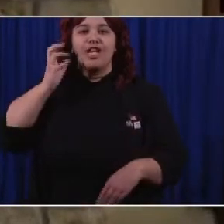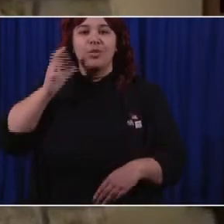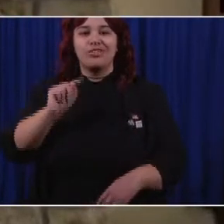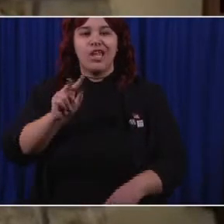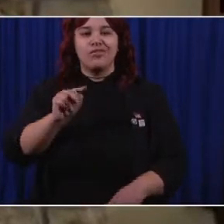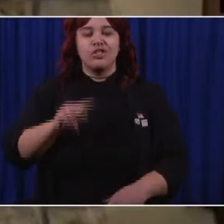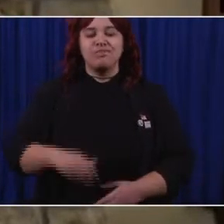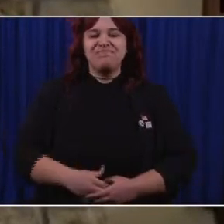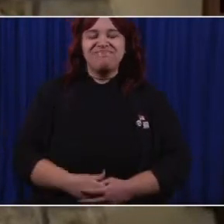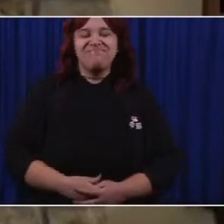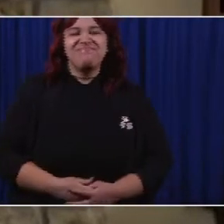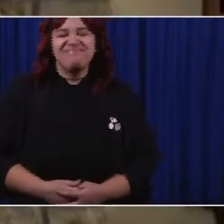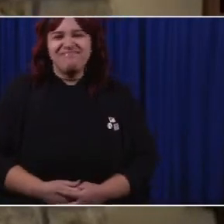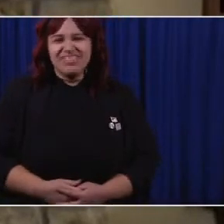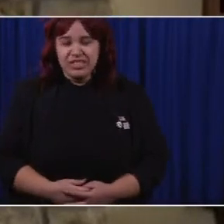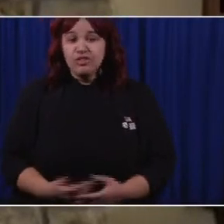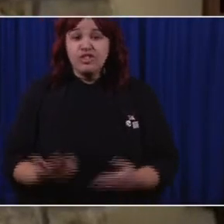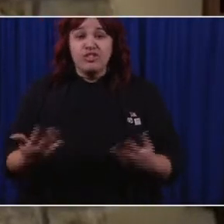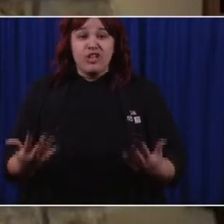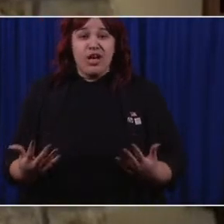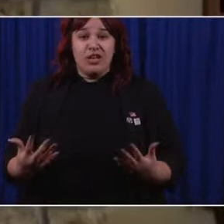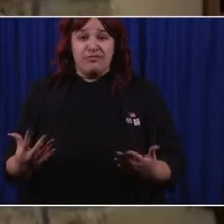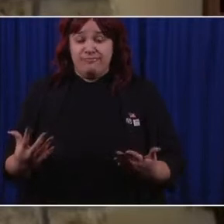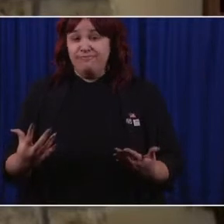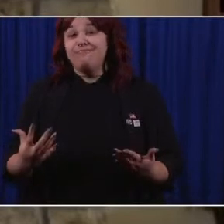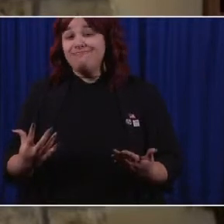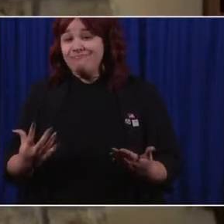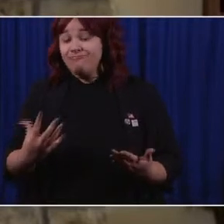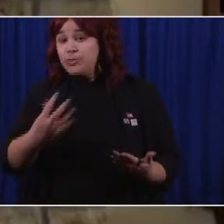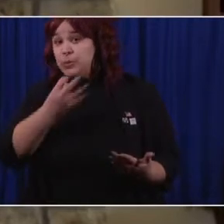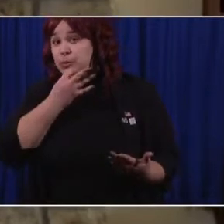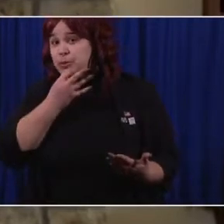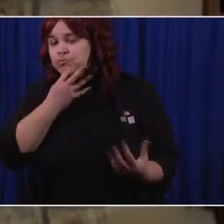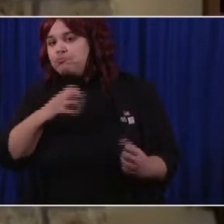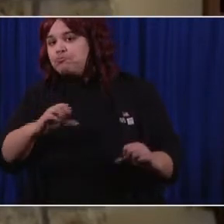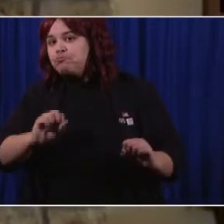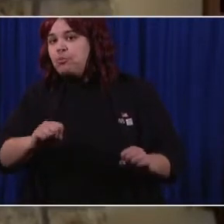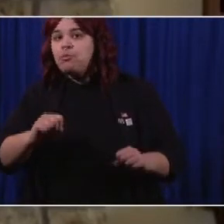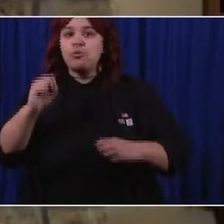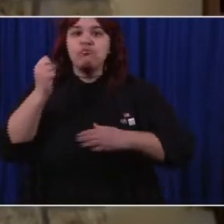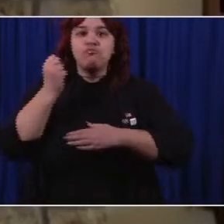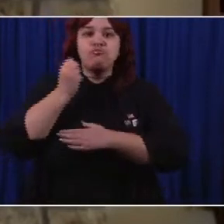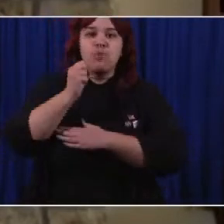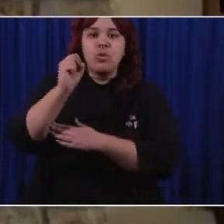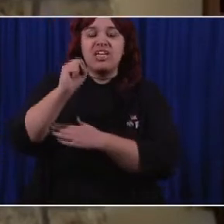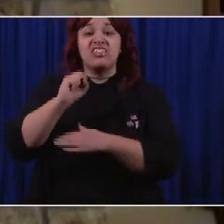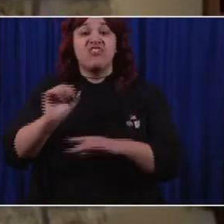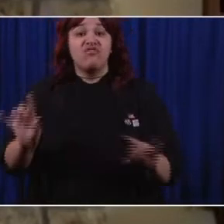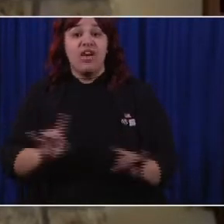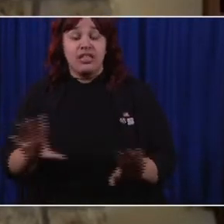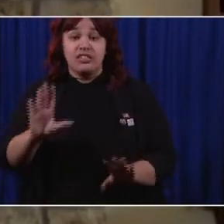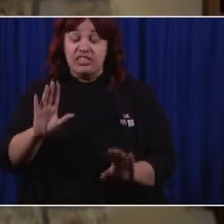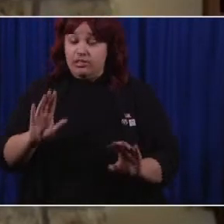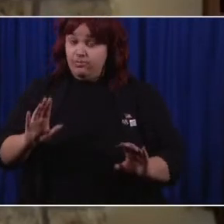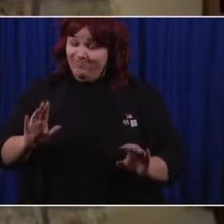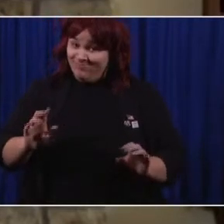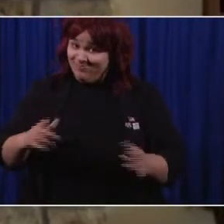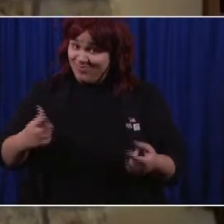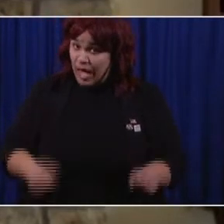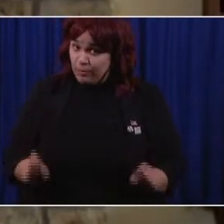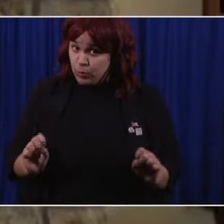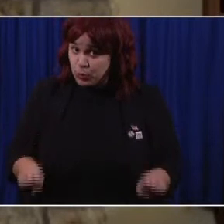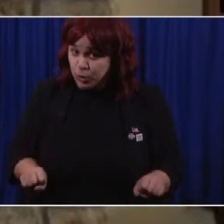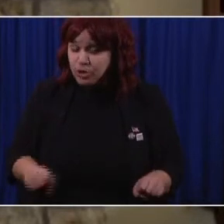the possible protests and the potential violence that could come from that, do you believe that the Ohio State House